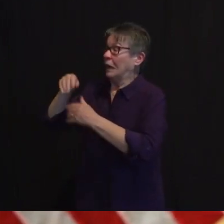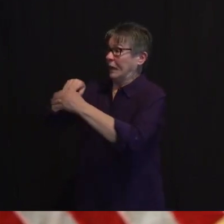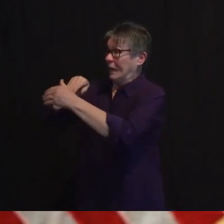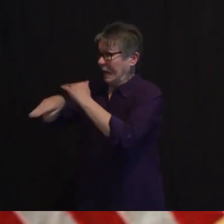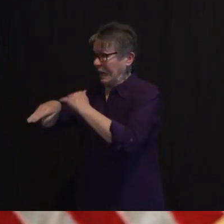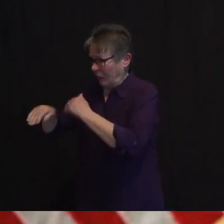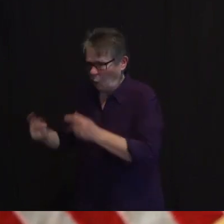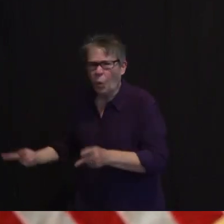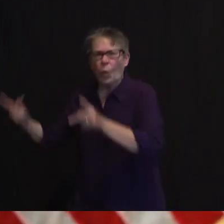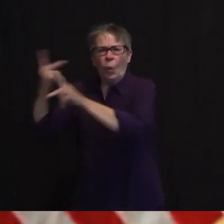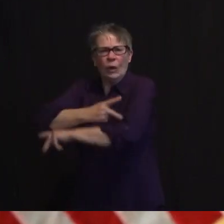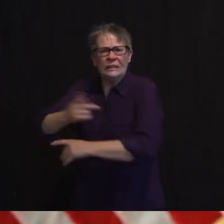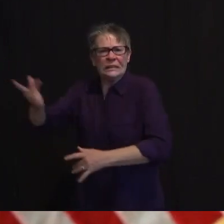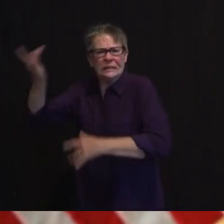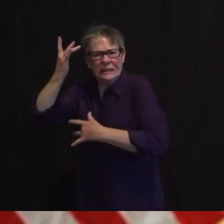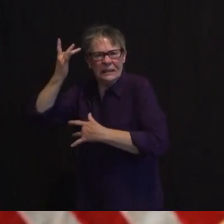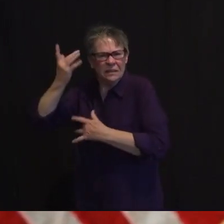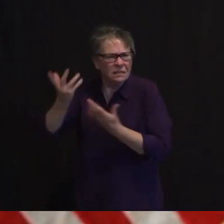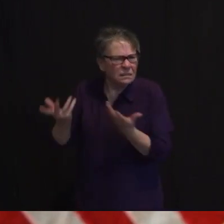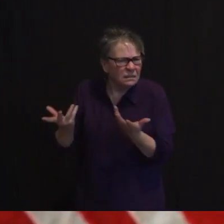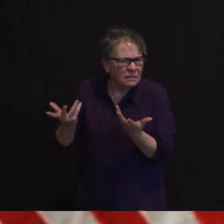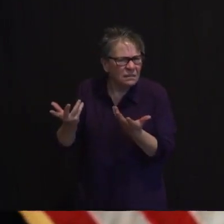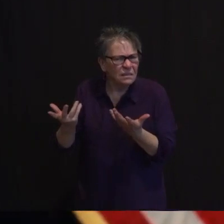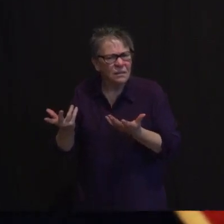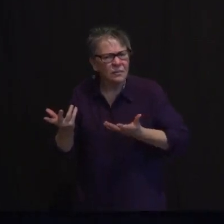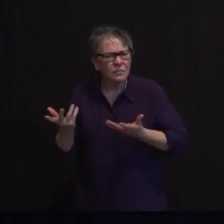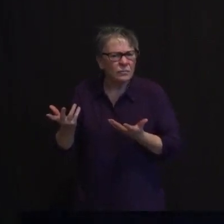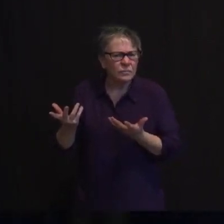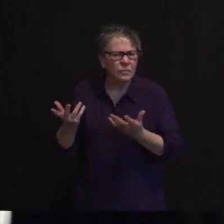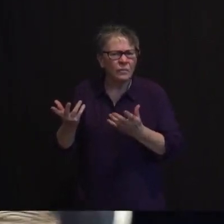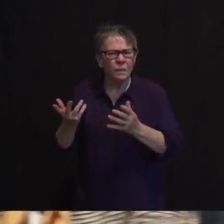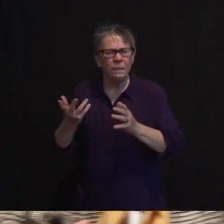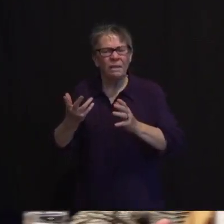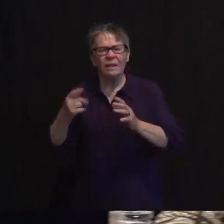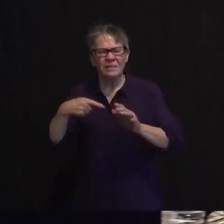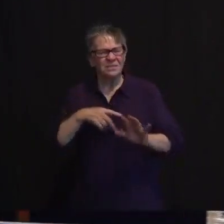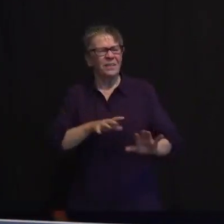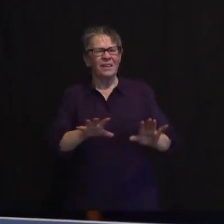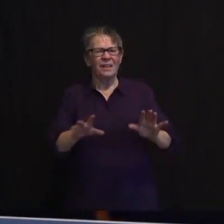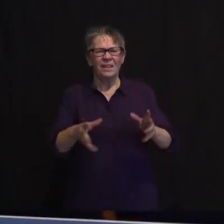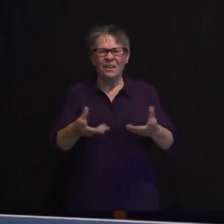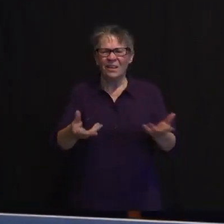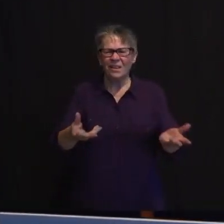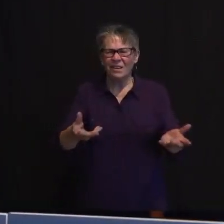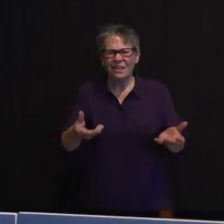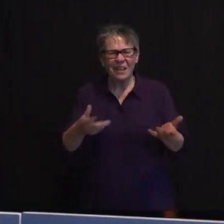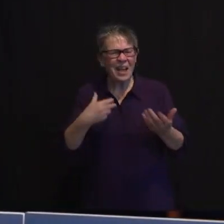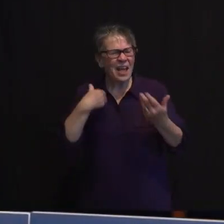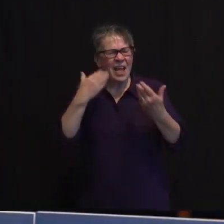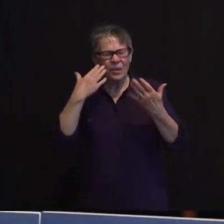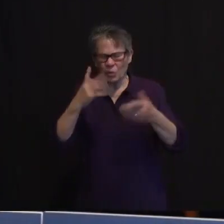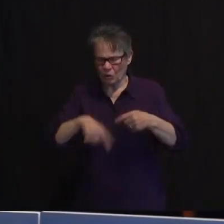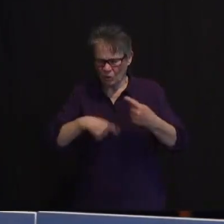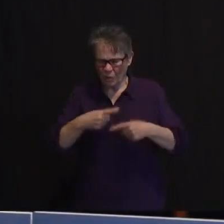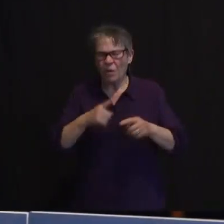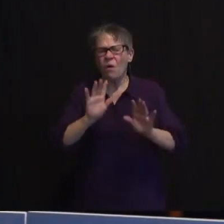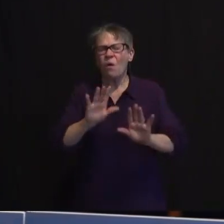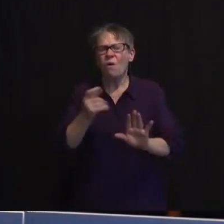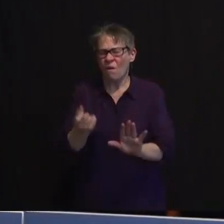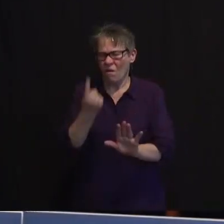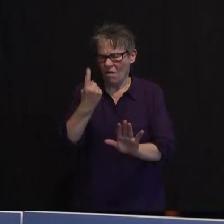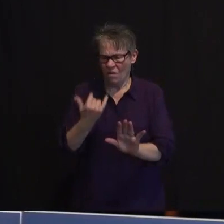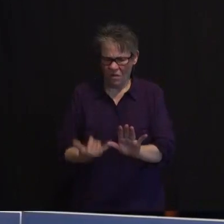was the patient or No, it's the patient in this case. Yeah. Sorry. There are some instances where individuals are showing